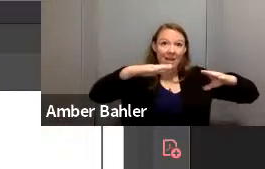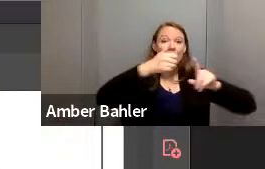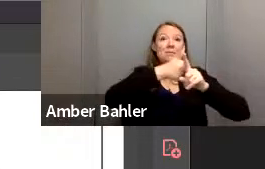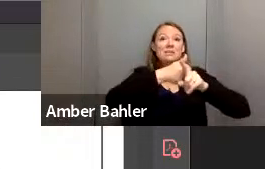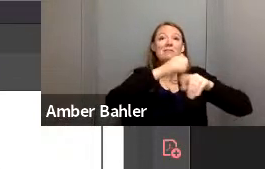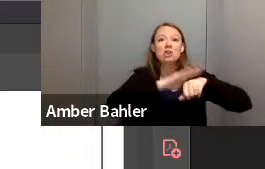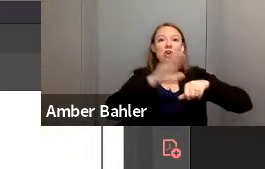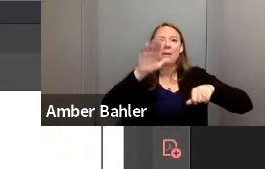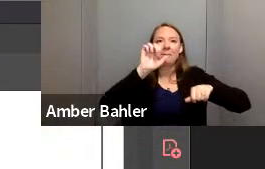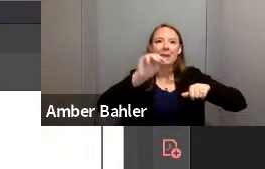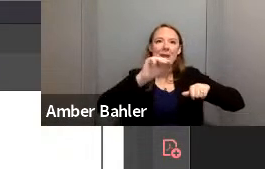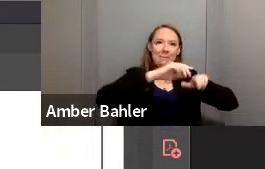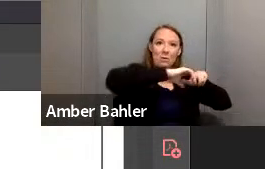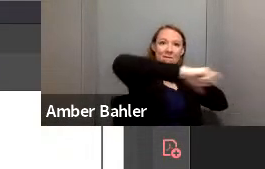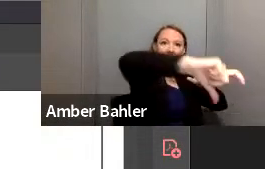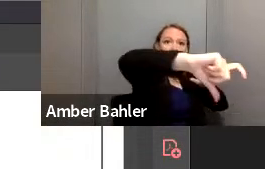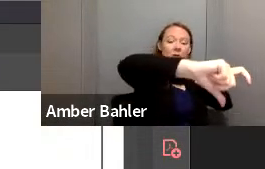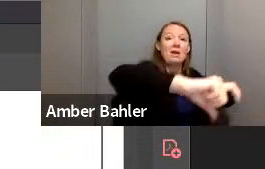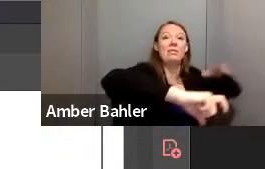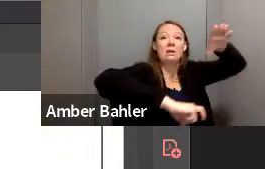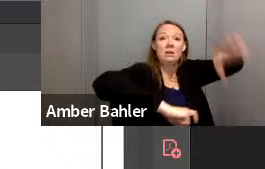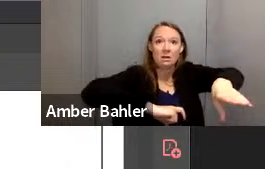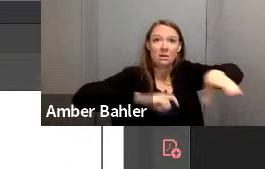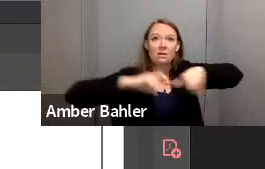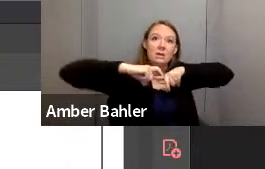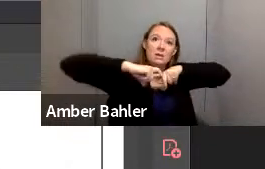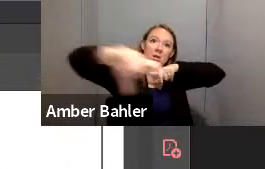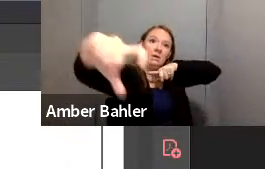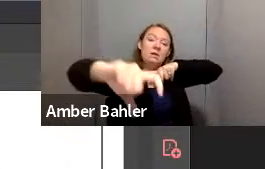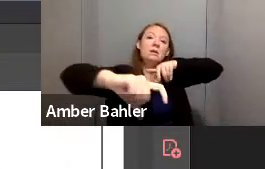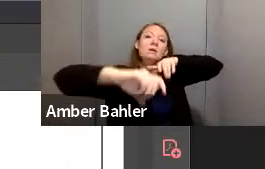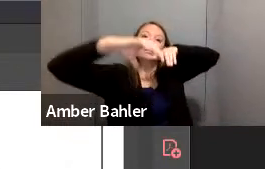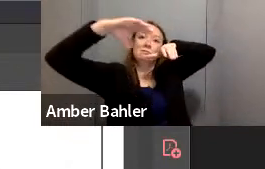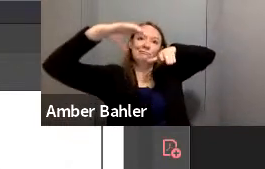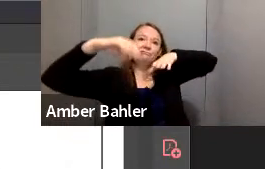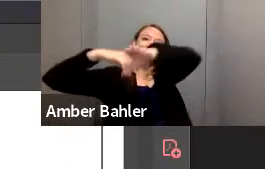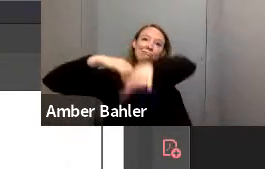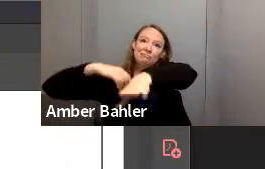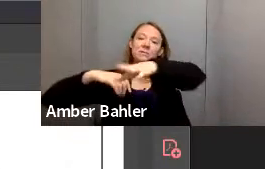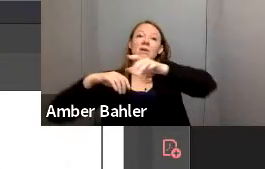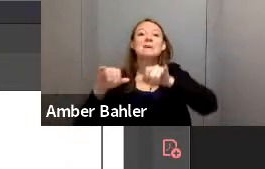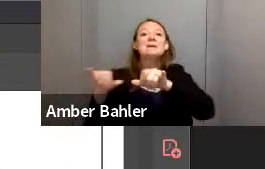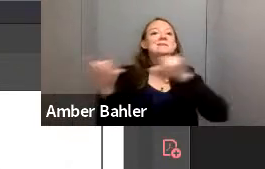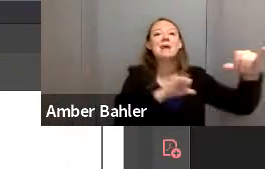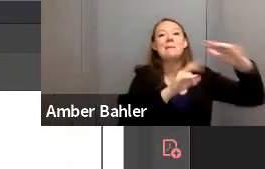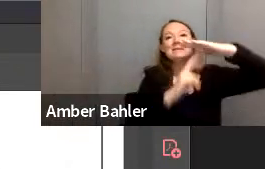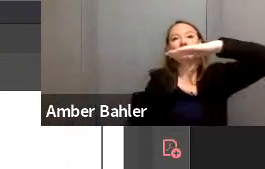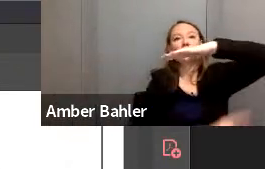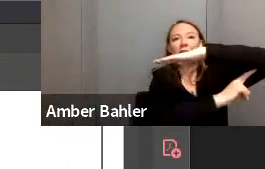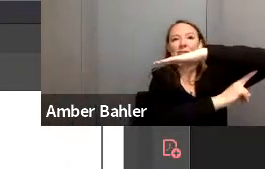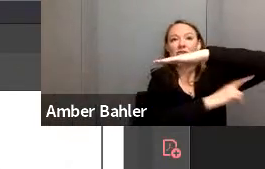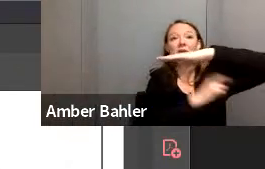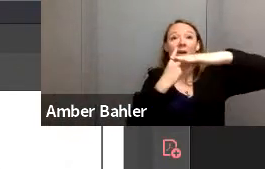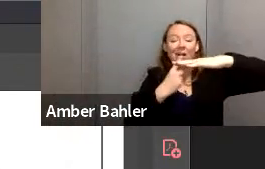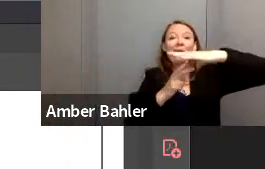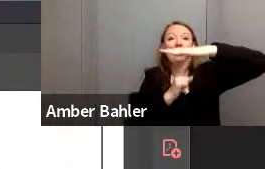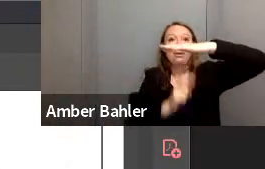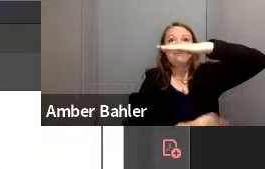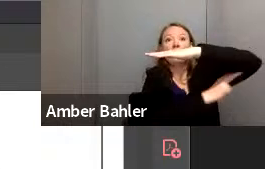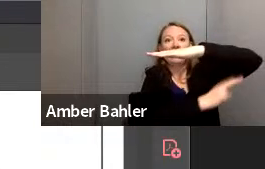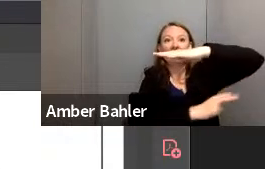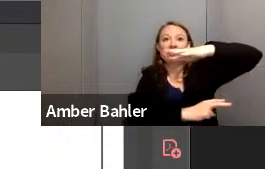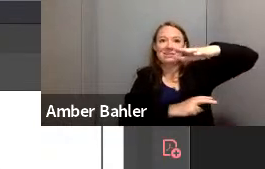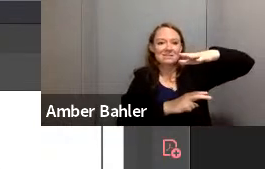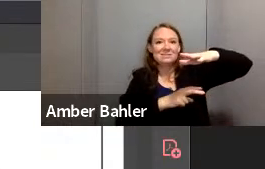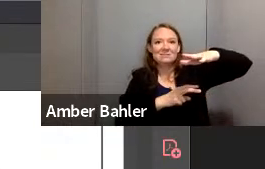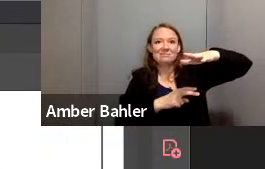if you will, except the bridge is level with the ground, mainly due to the geological formations